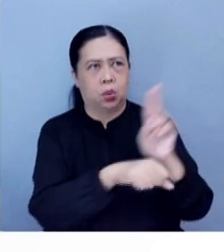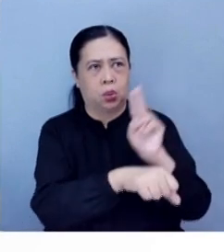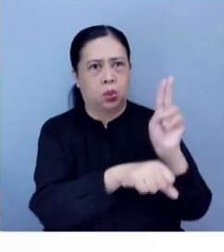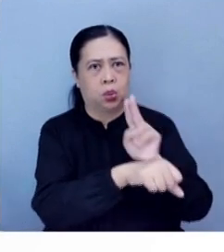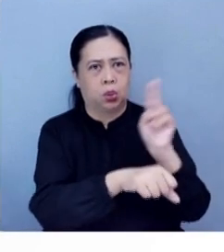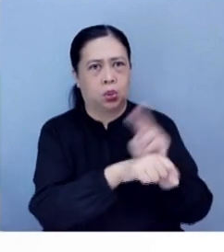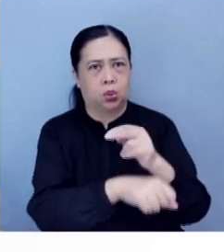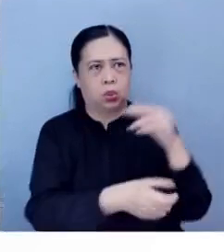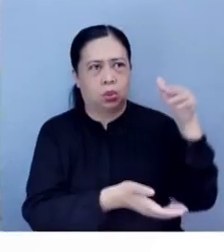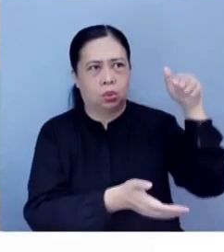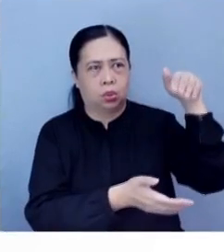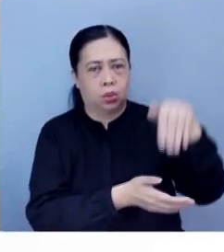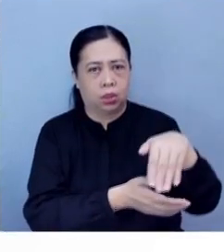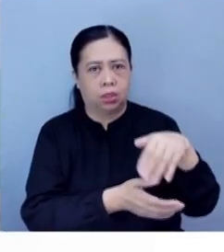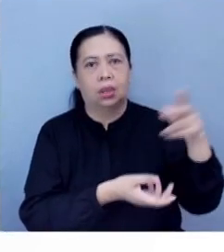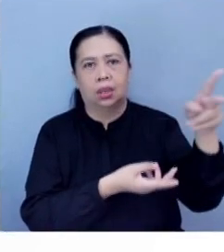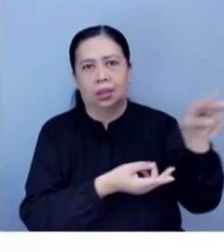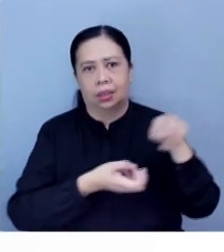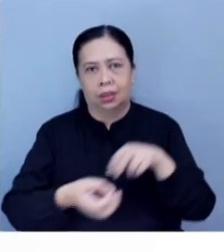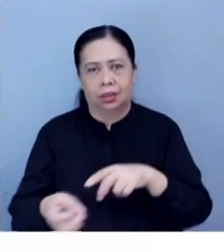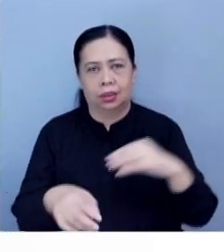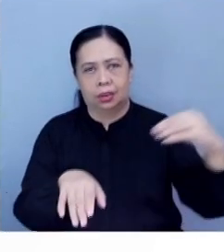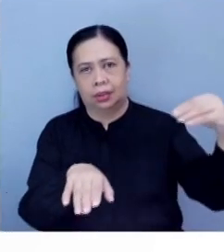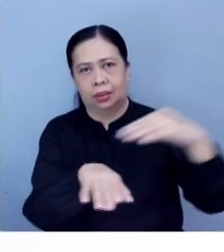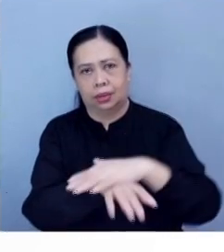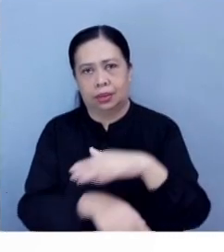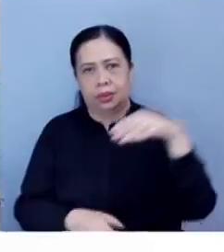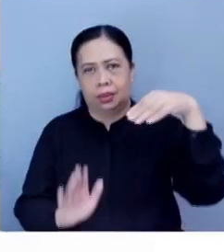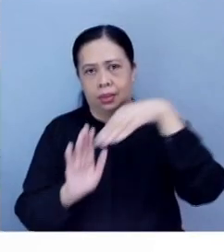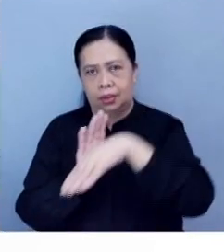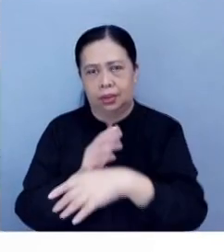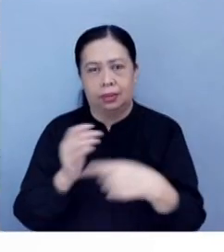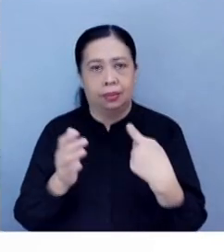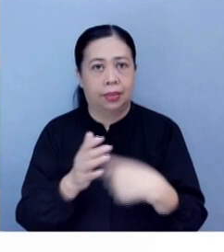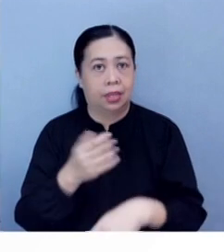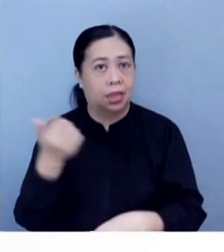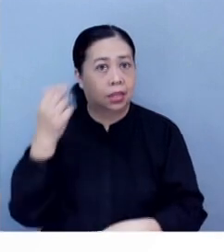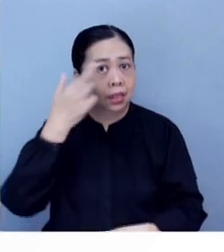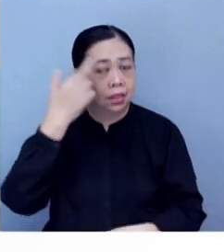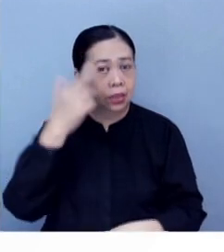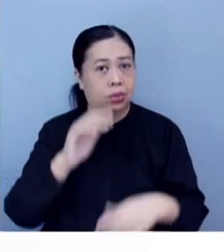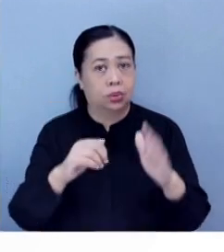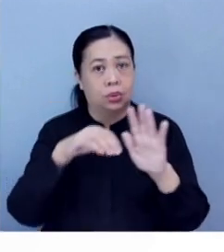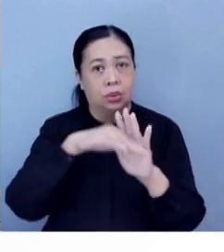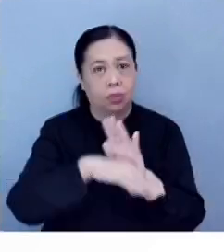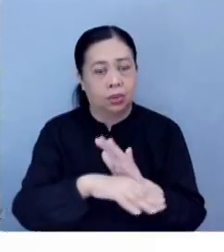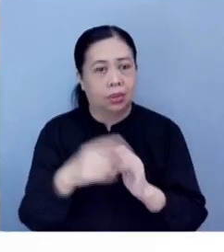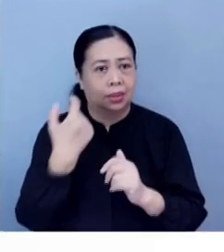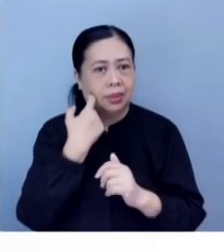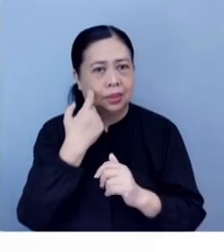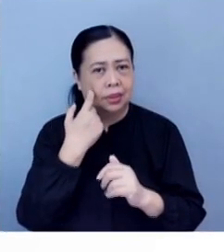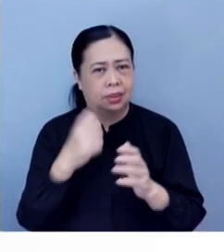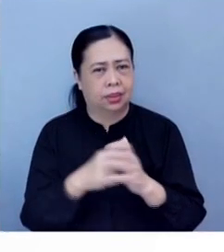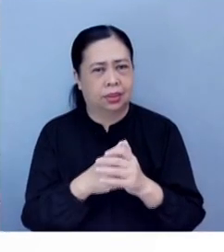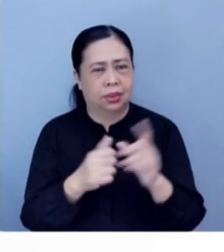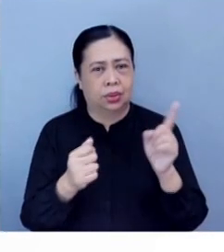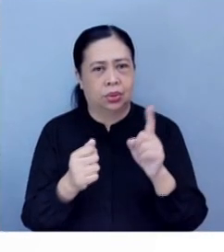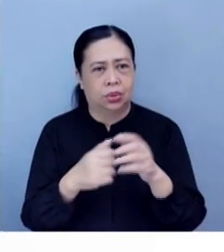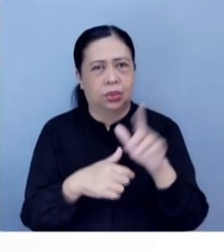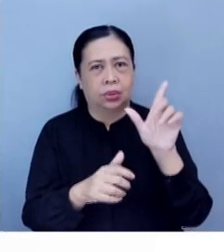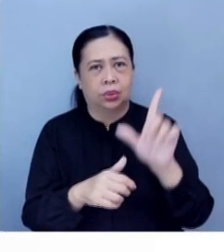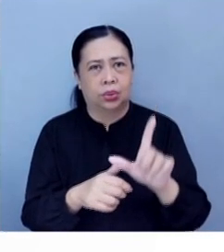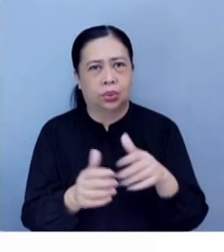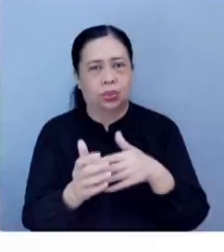market, so, pababa ang presyo. Then, another reason ng pagbaba, na yun nga daw, yung pagbaba din ng